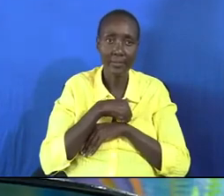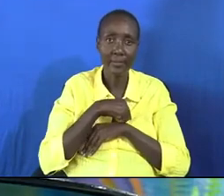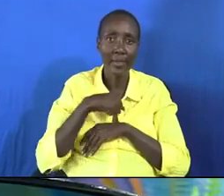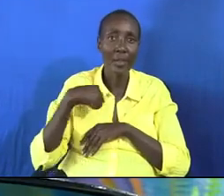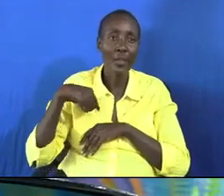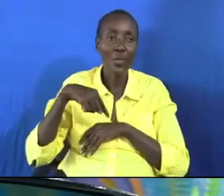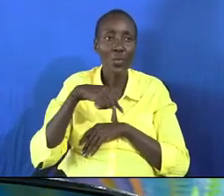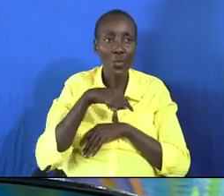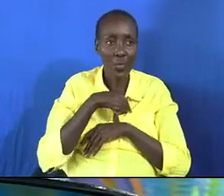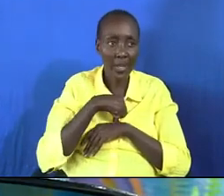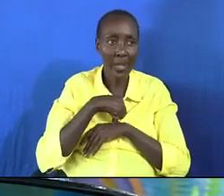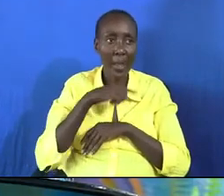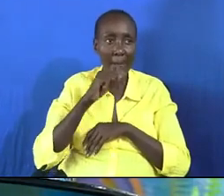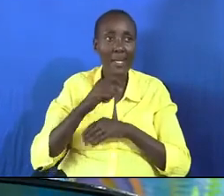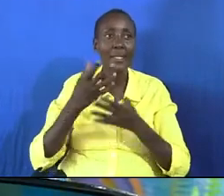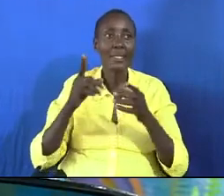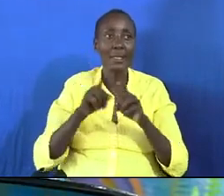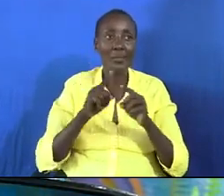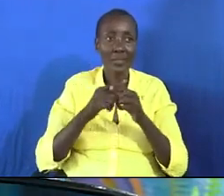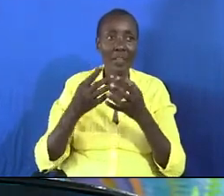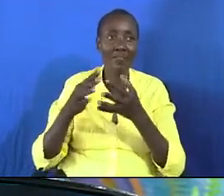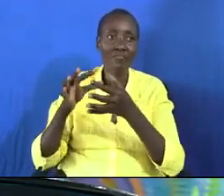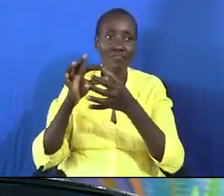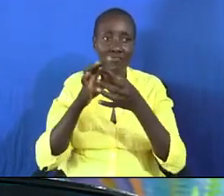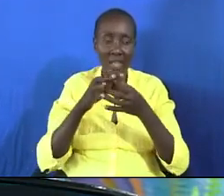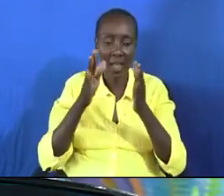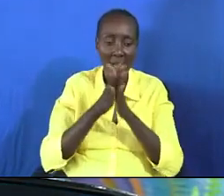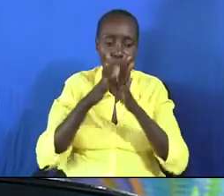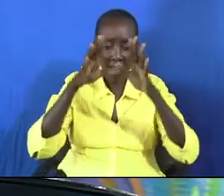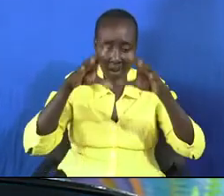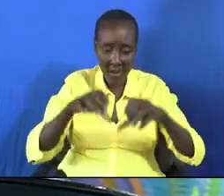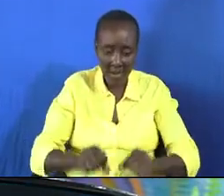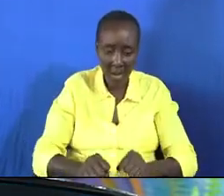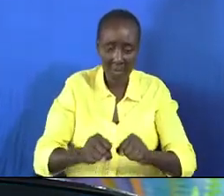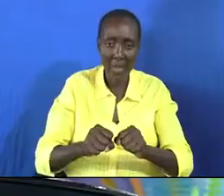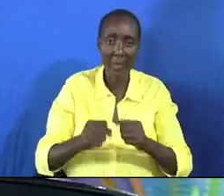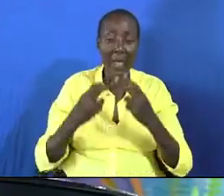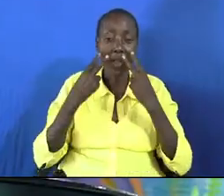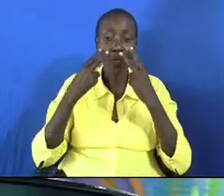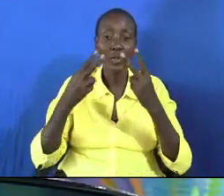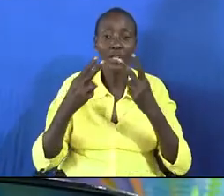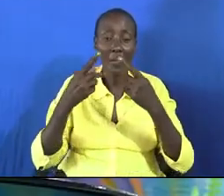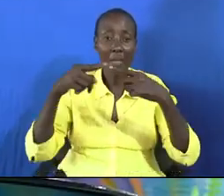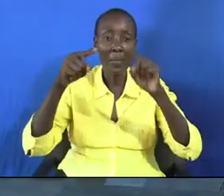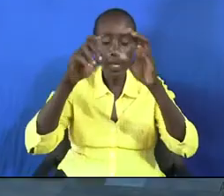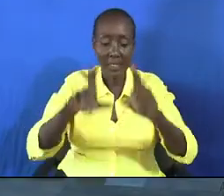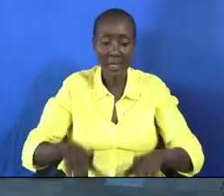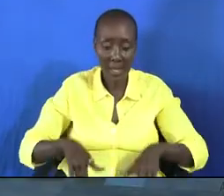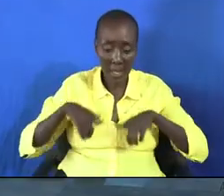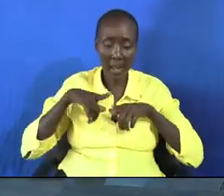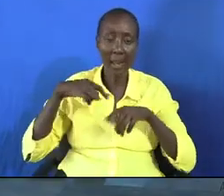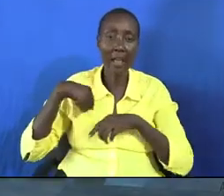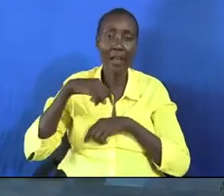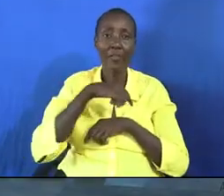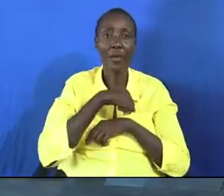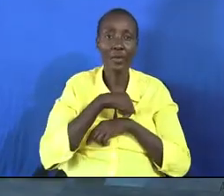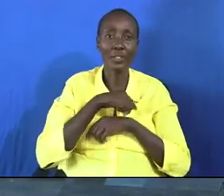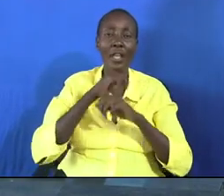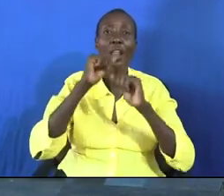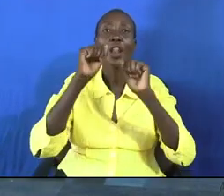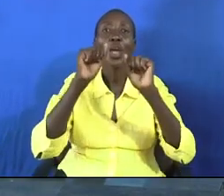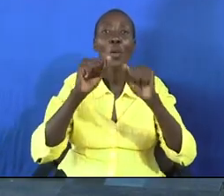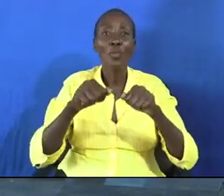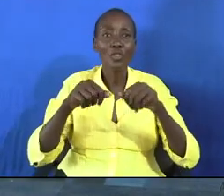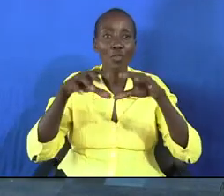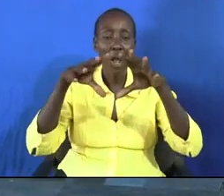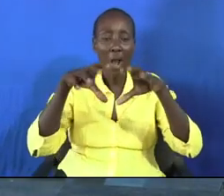we get to engage with them. We claim them and we see them working in our lives. We shall